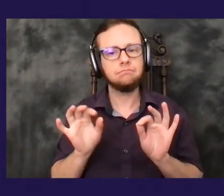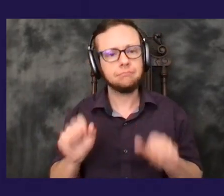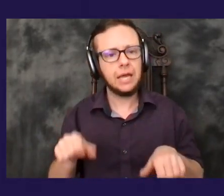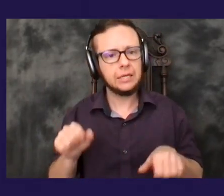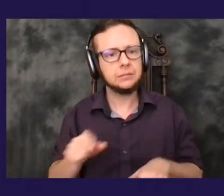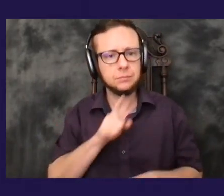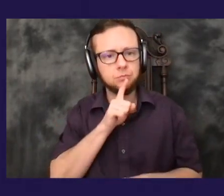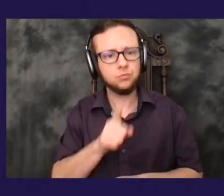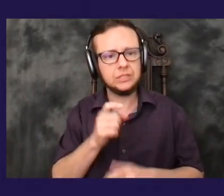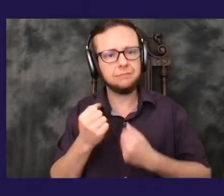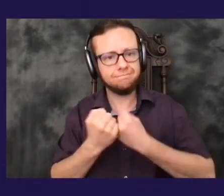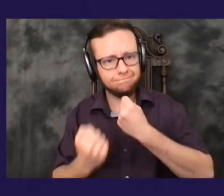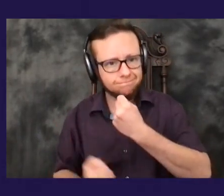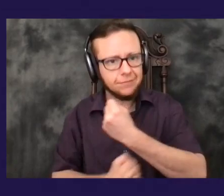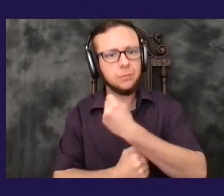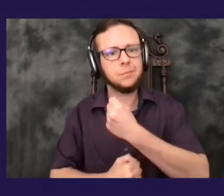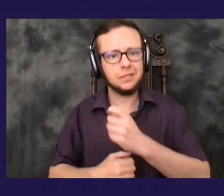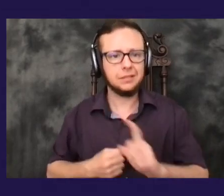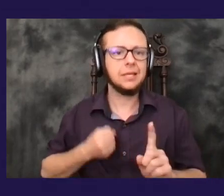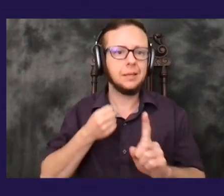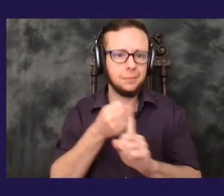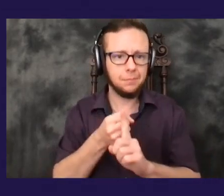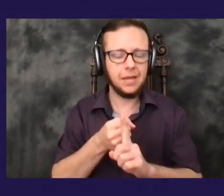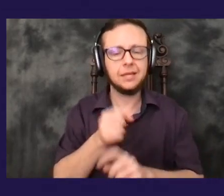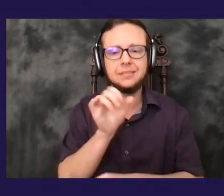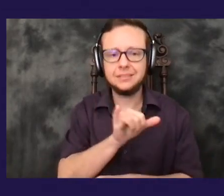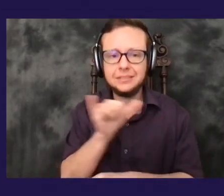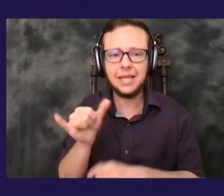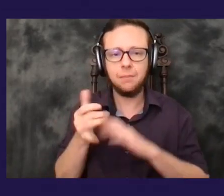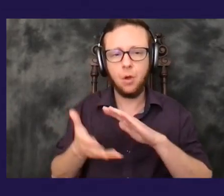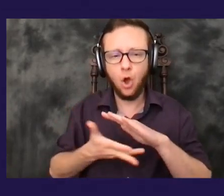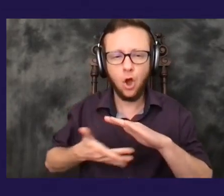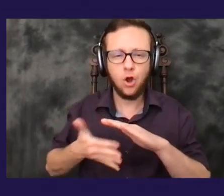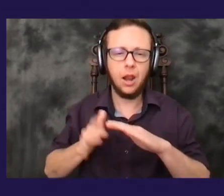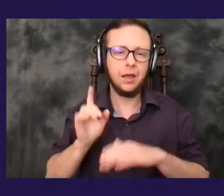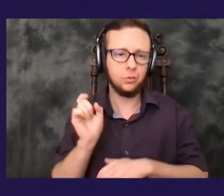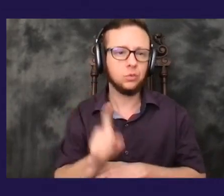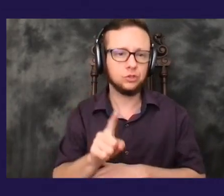impacted by the same set of underlying questions.